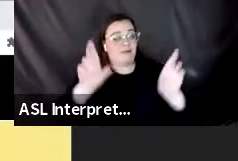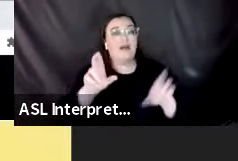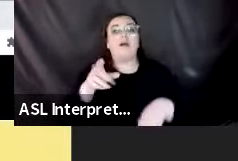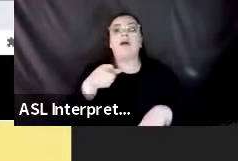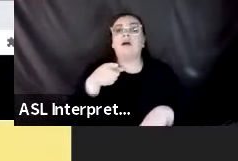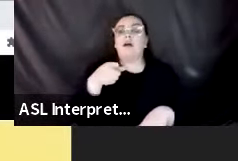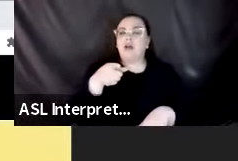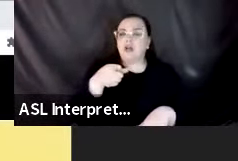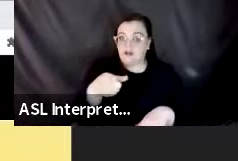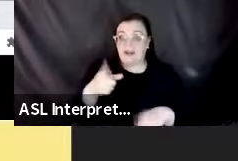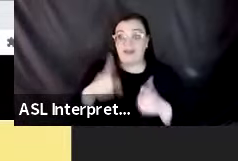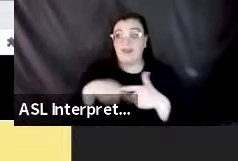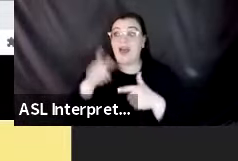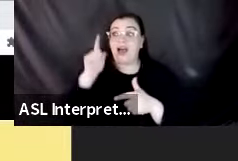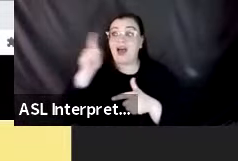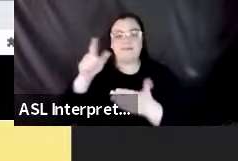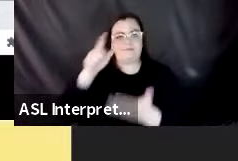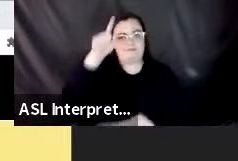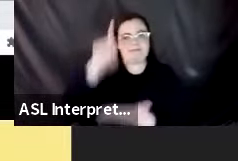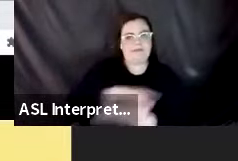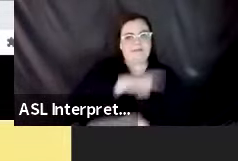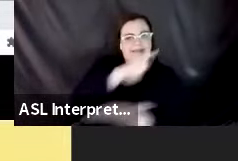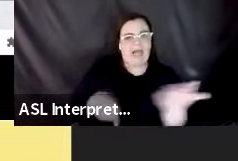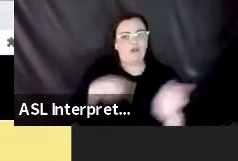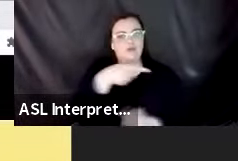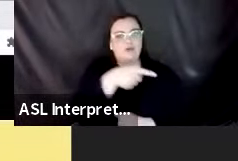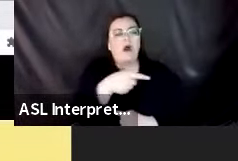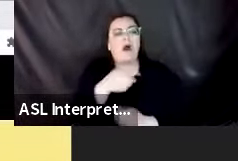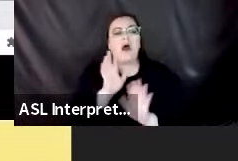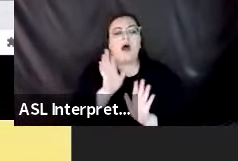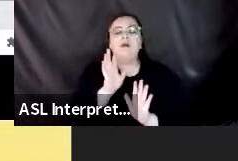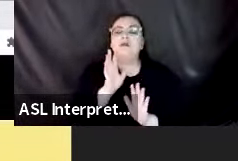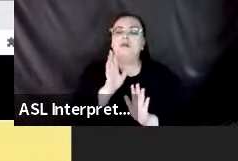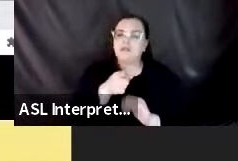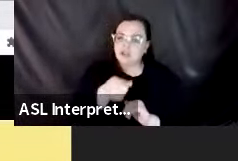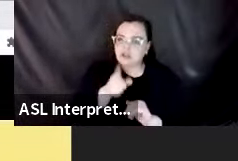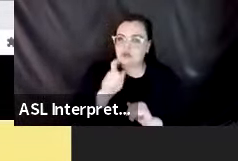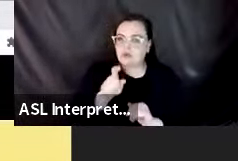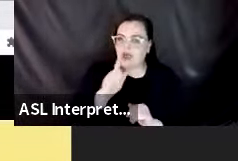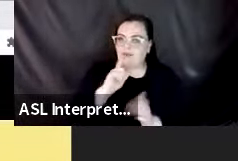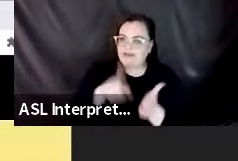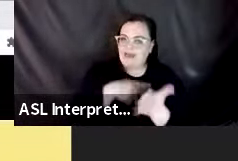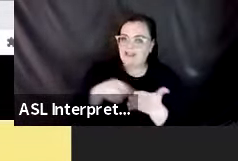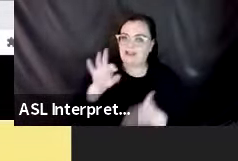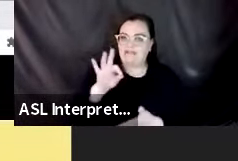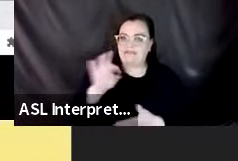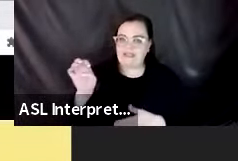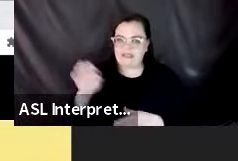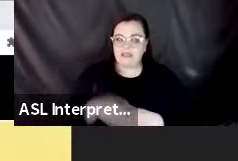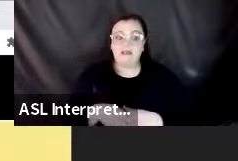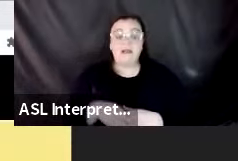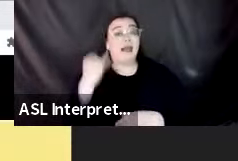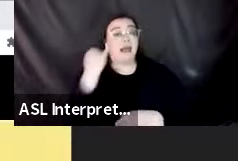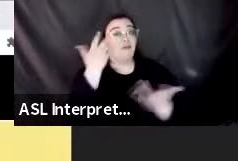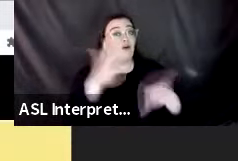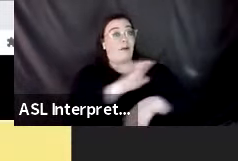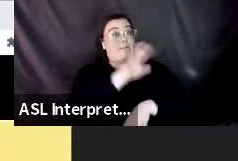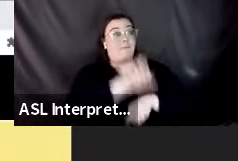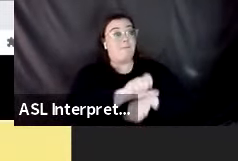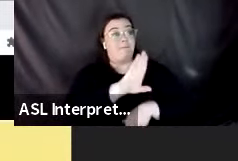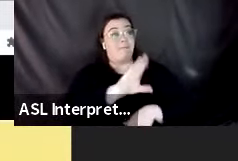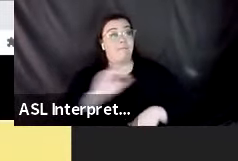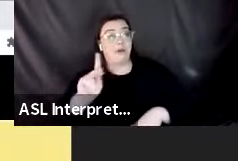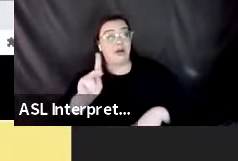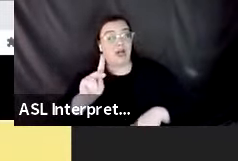canceled. Now, there's a difference between booked, held, and avail. If you're booked, you're engaged for the job. If you're held,